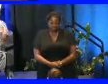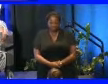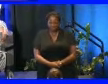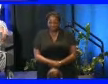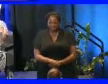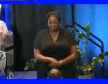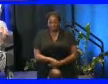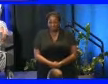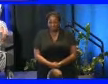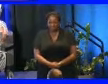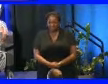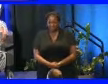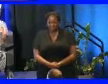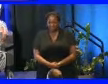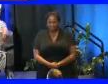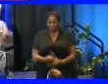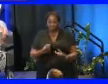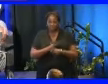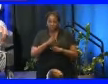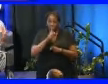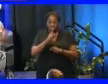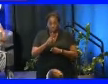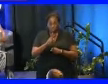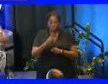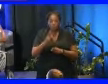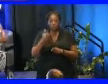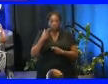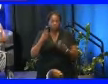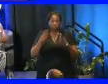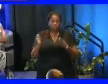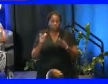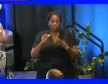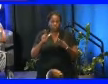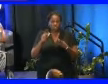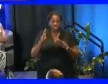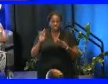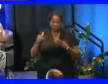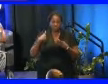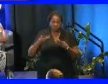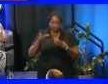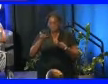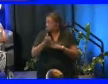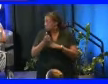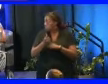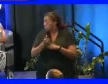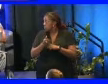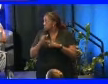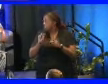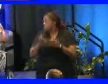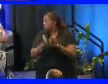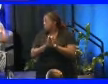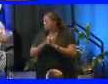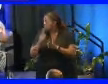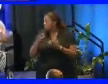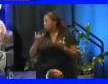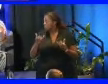Yeah. Yeah, So I want to make sure we get to some of our questions too. So Olivia, when you introduce yourself, can I ask you the question